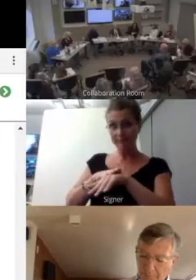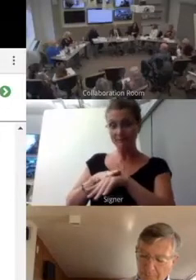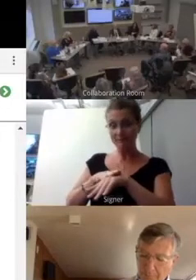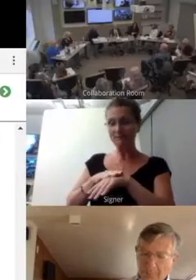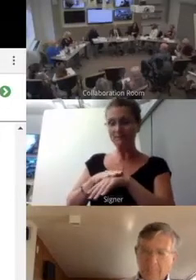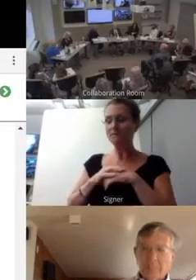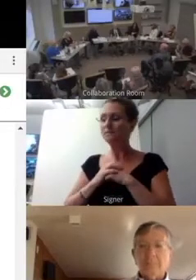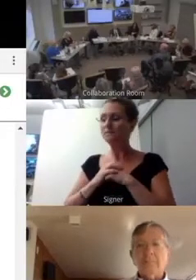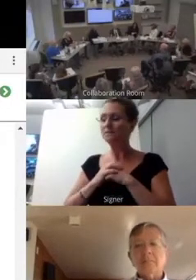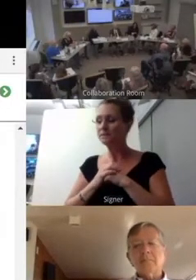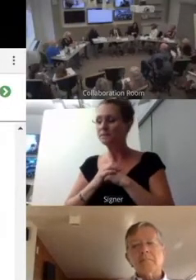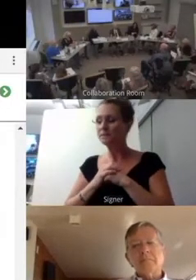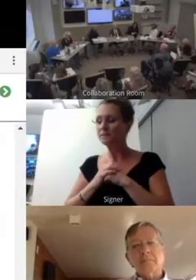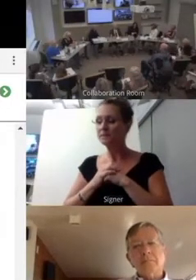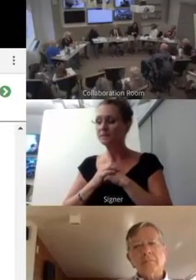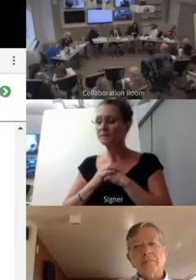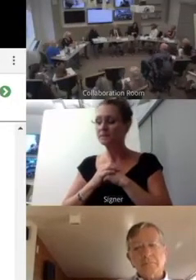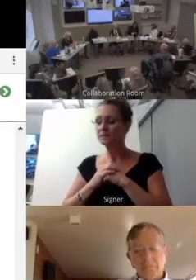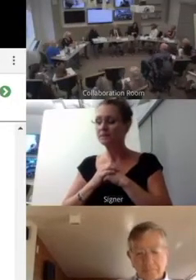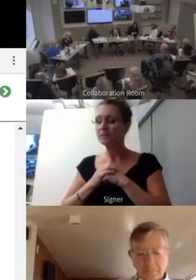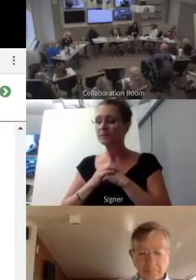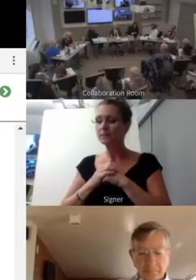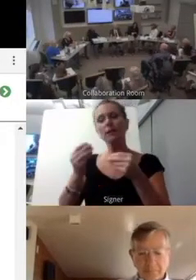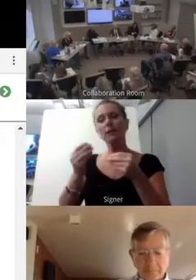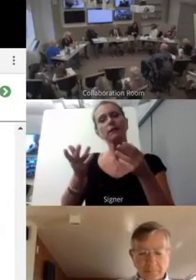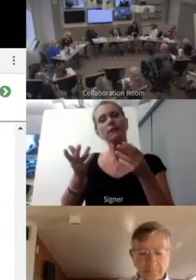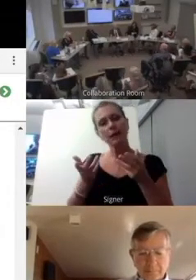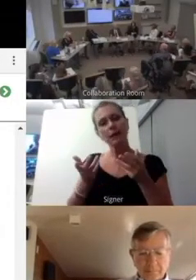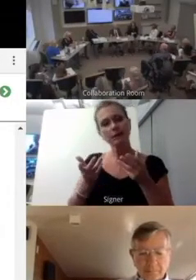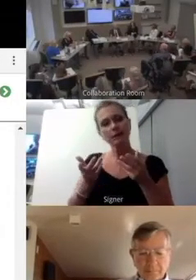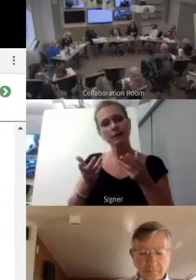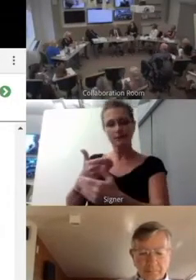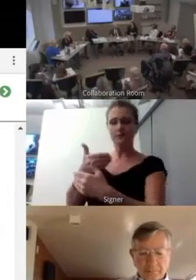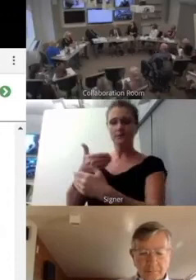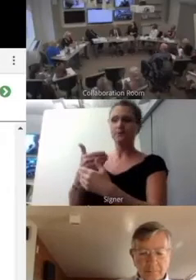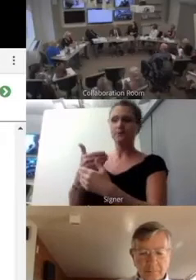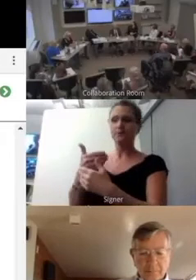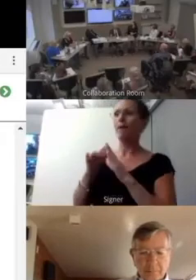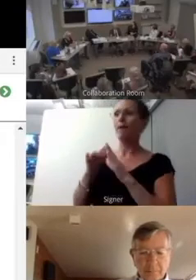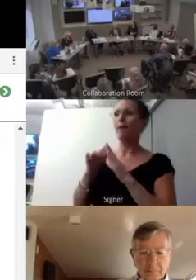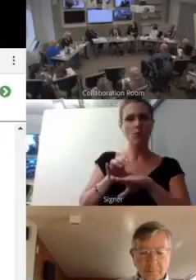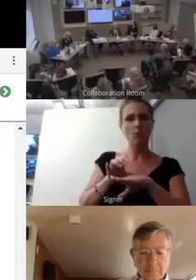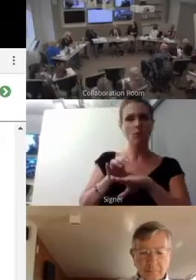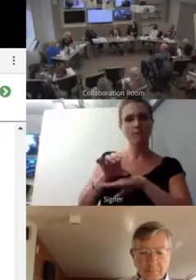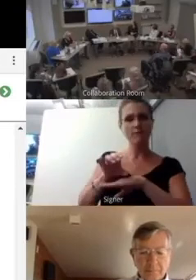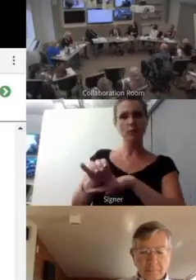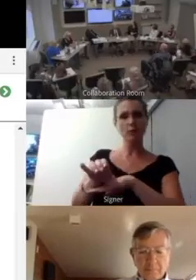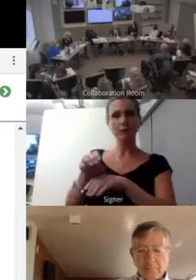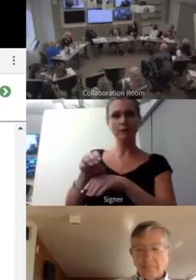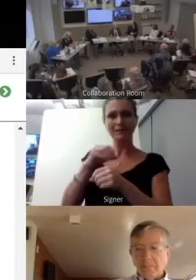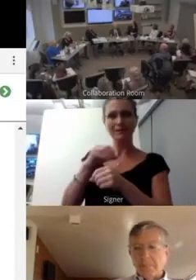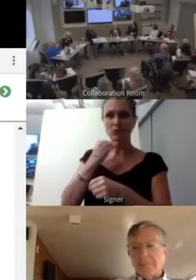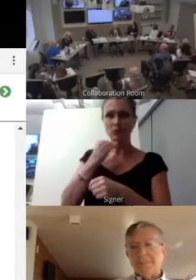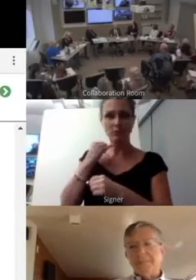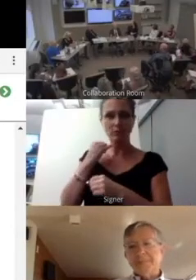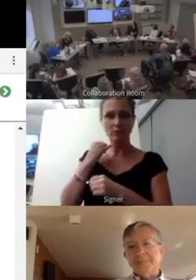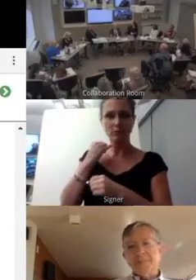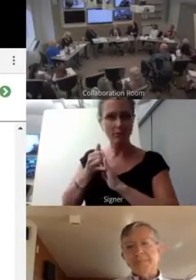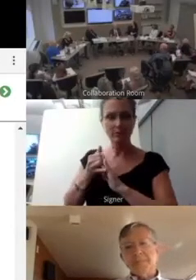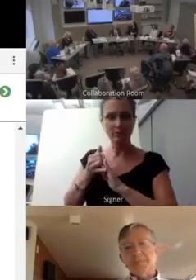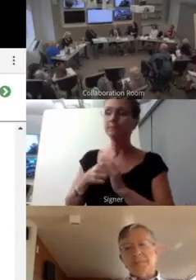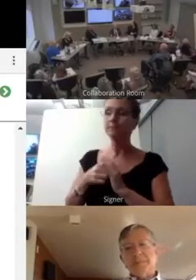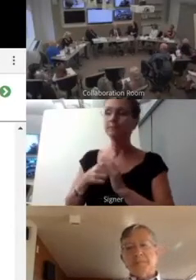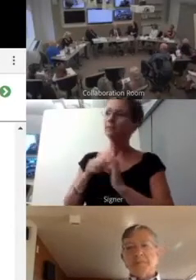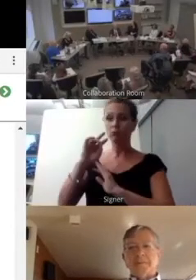what the powers of enforcement are. How is the Israel regulations on accessibility, how are they